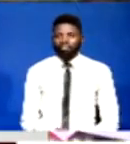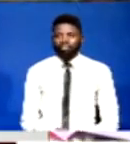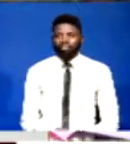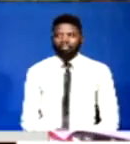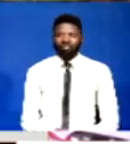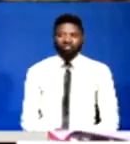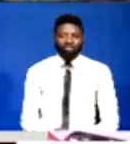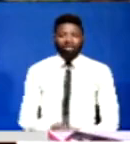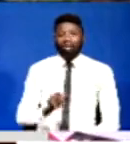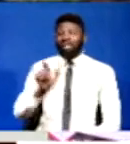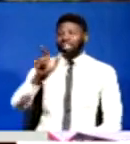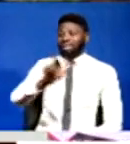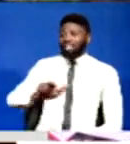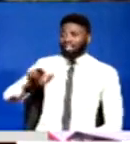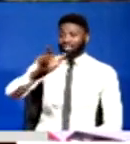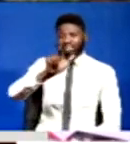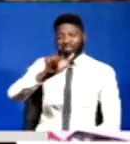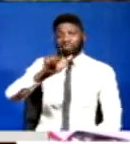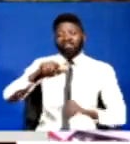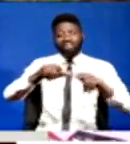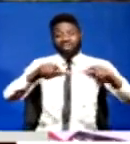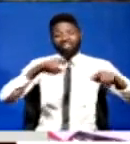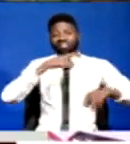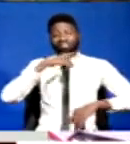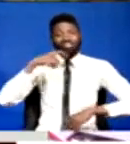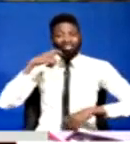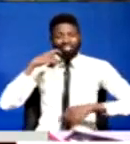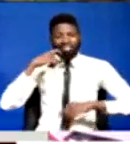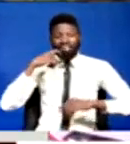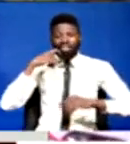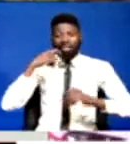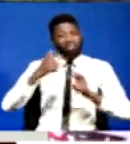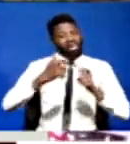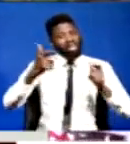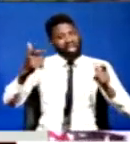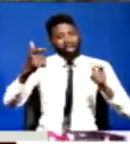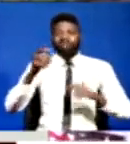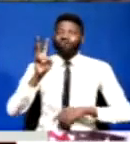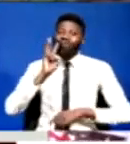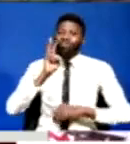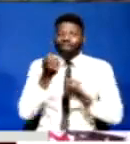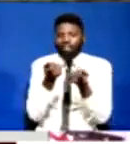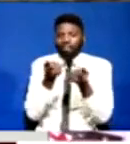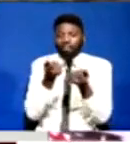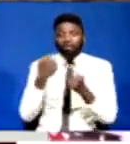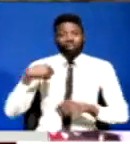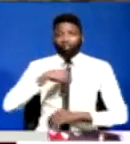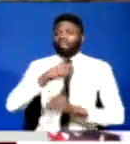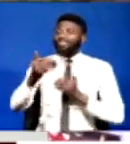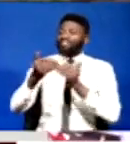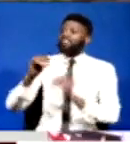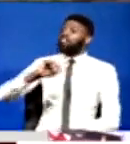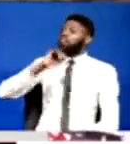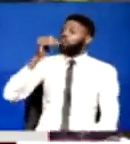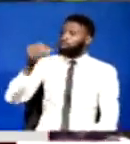Laikipia has a lot of dry land with less water, as much as we are close to the mountain, but we don't have, in the county, we do not have a lot of